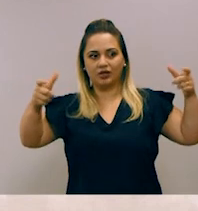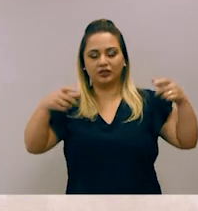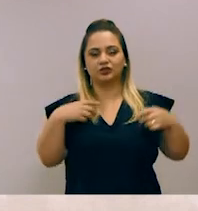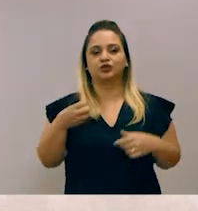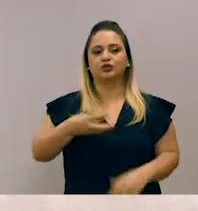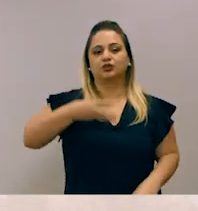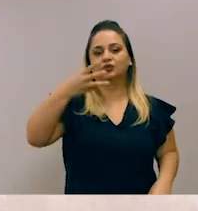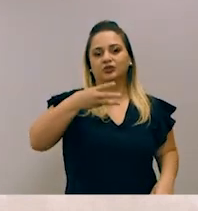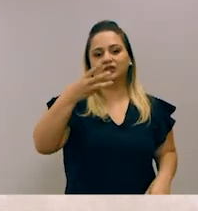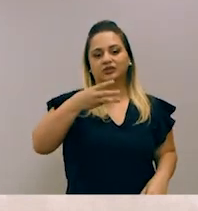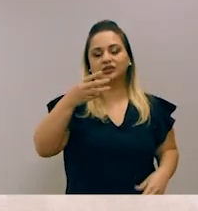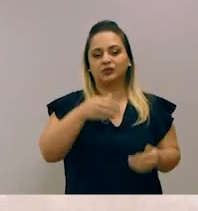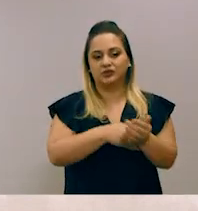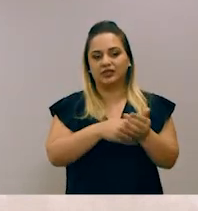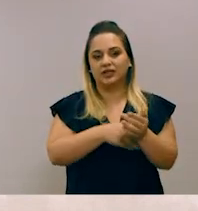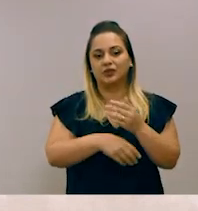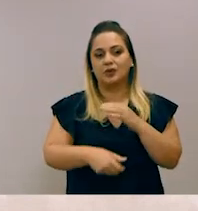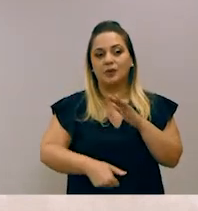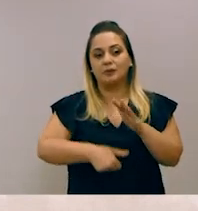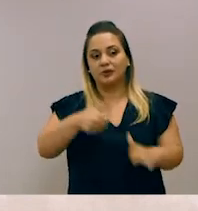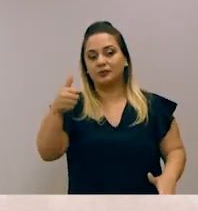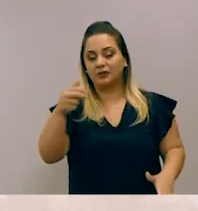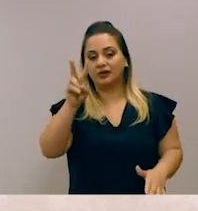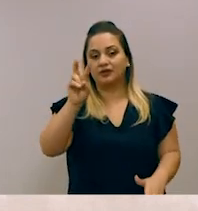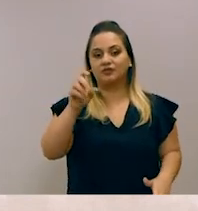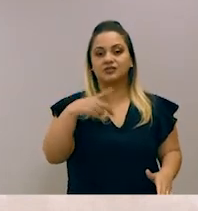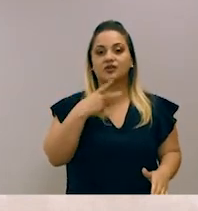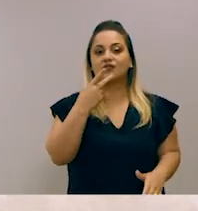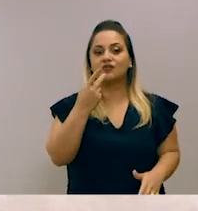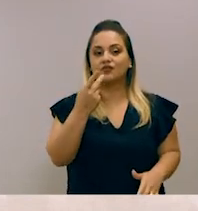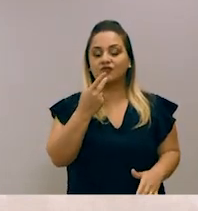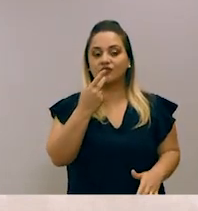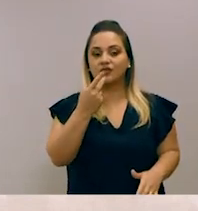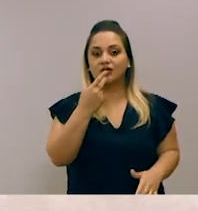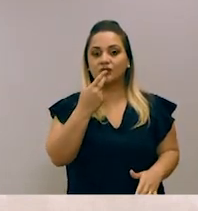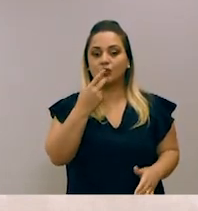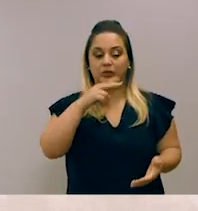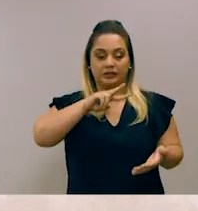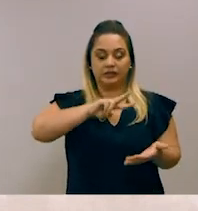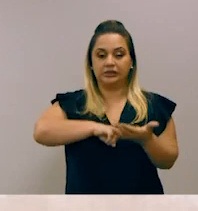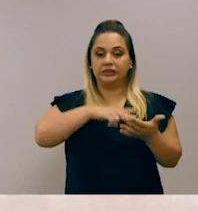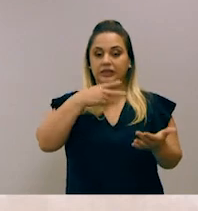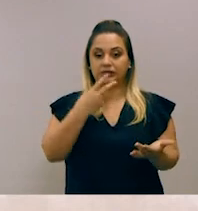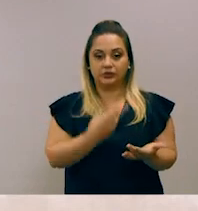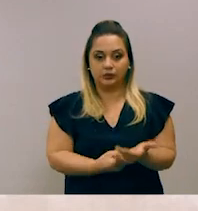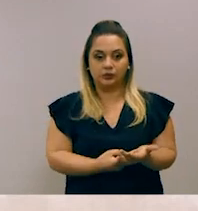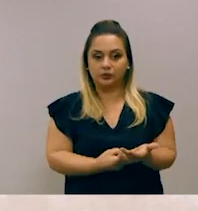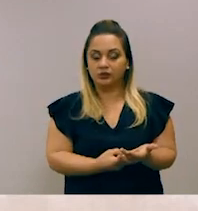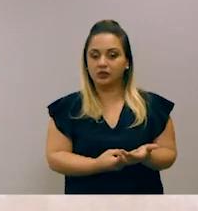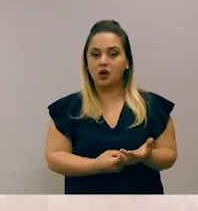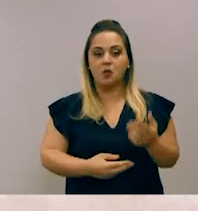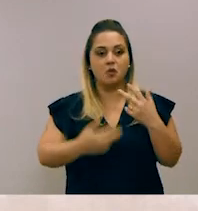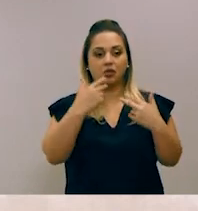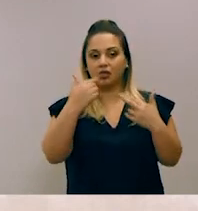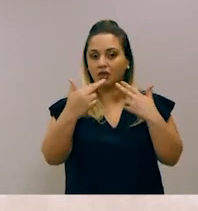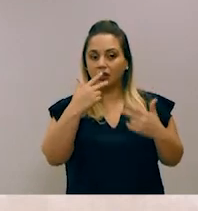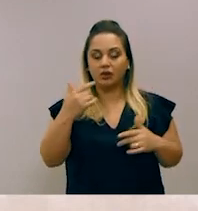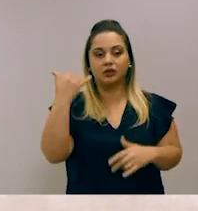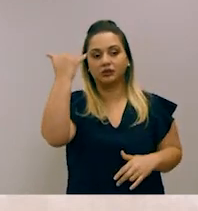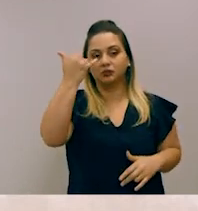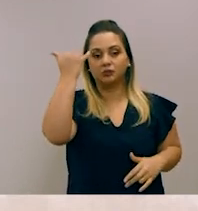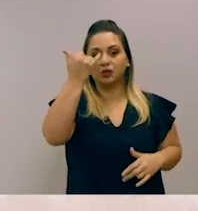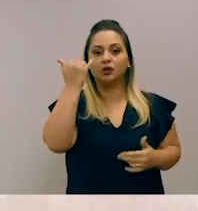the third and last secret, the first time that I speak with simultaneous interpretation in English